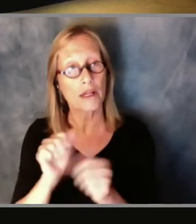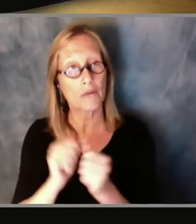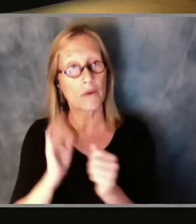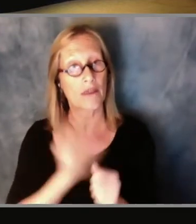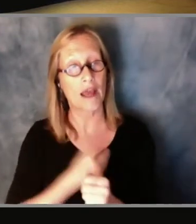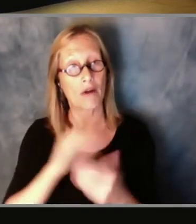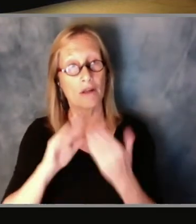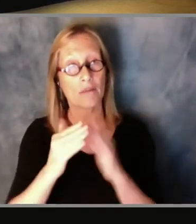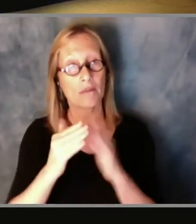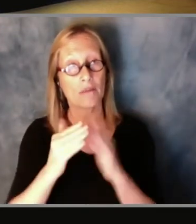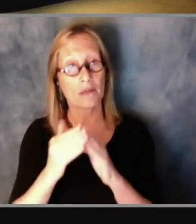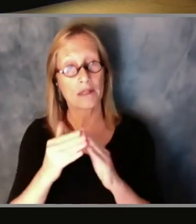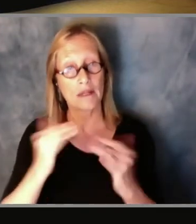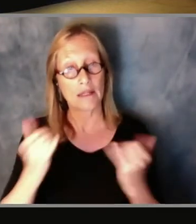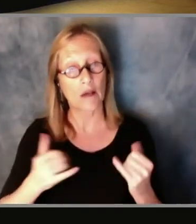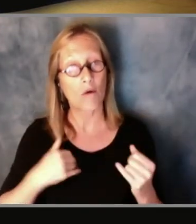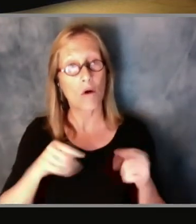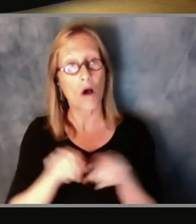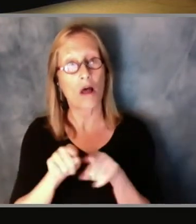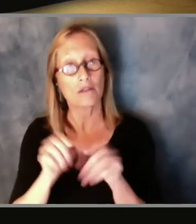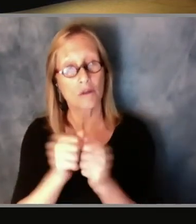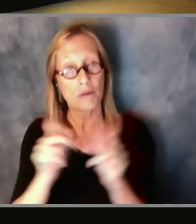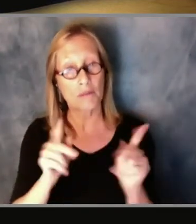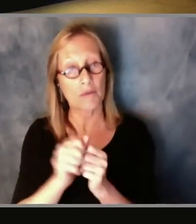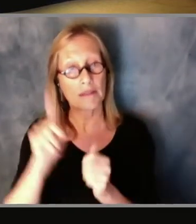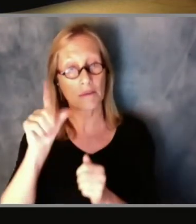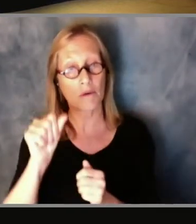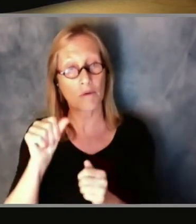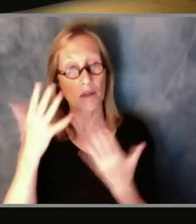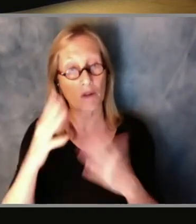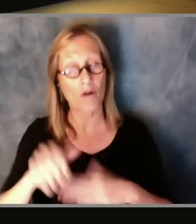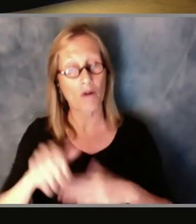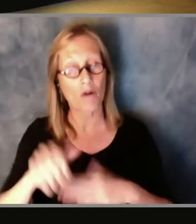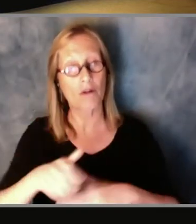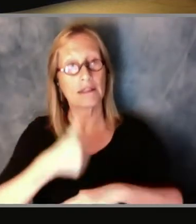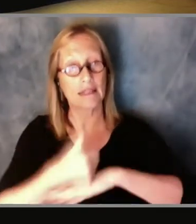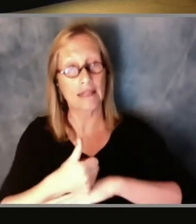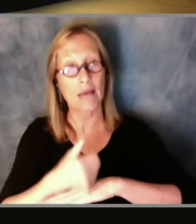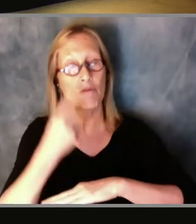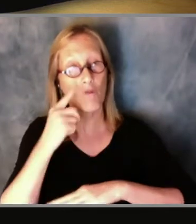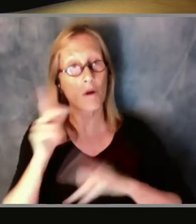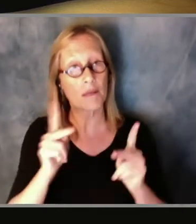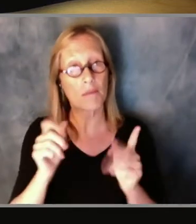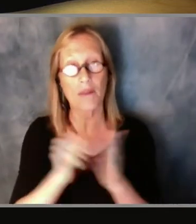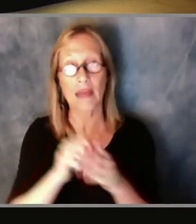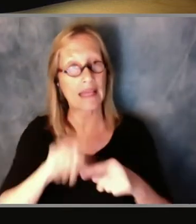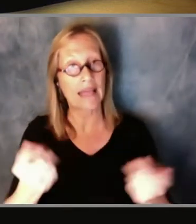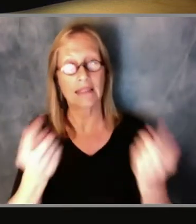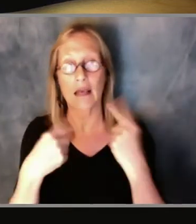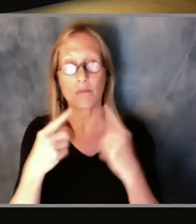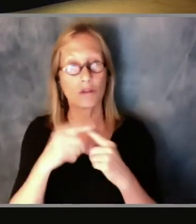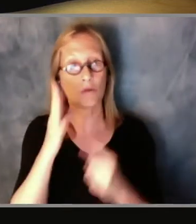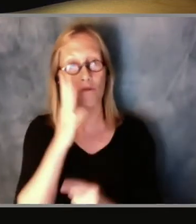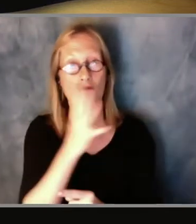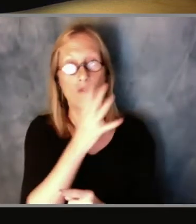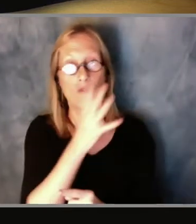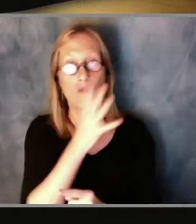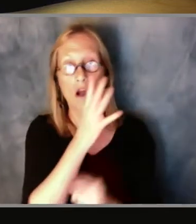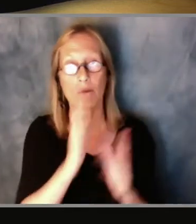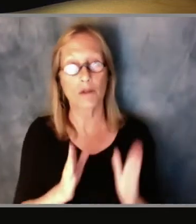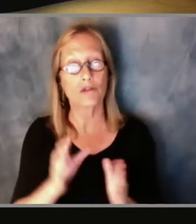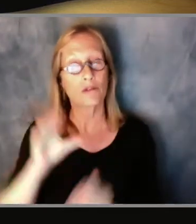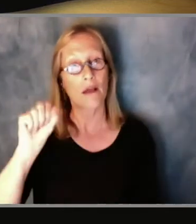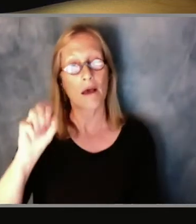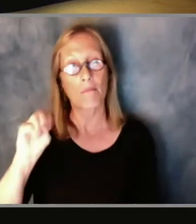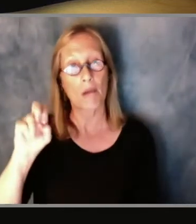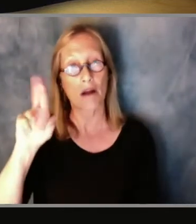have already implemented taking care of folks who cannot come to the farmers market to collect food. So there's our job as